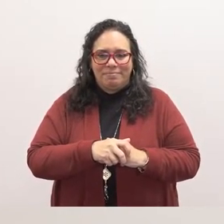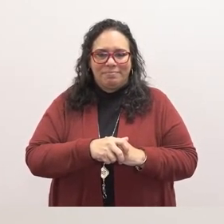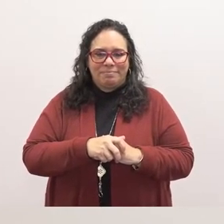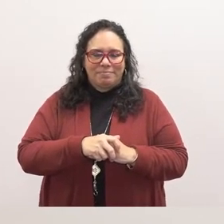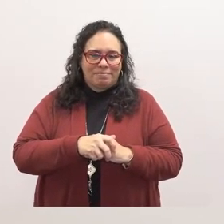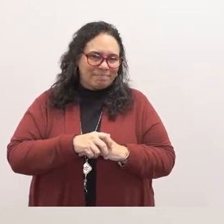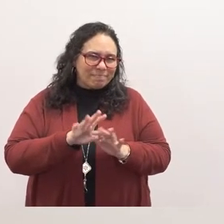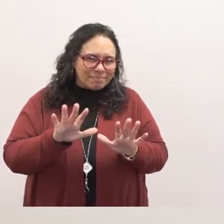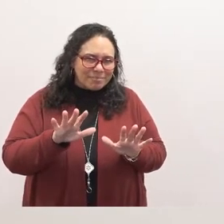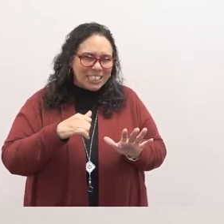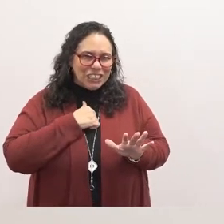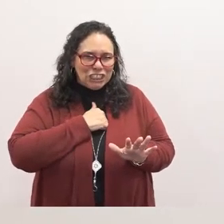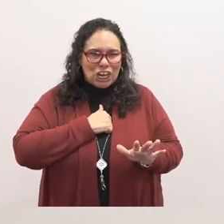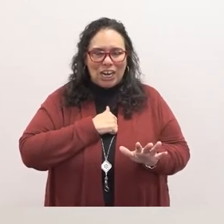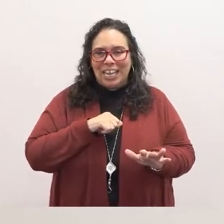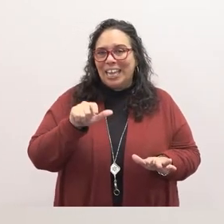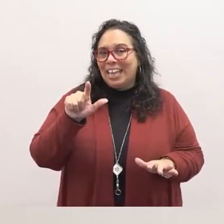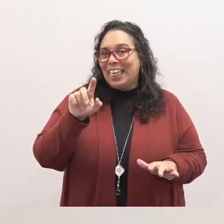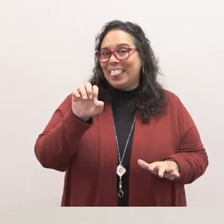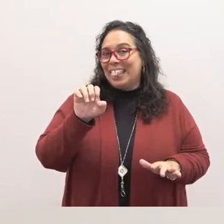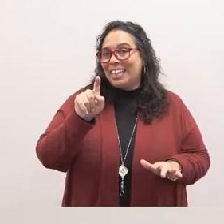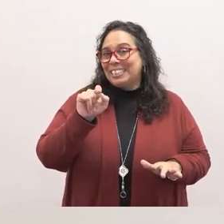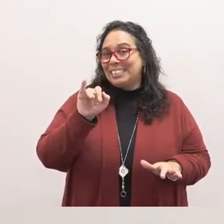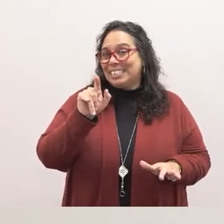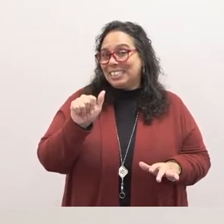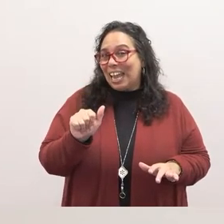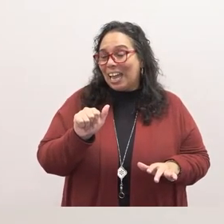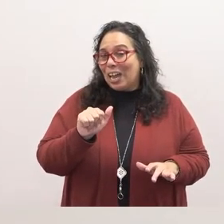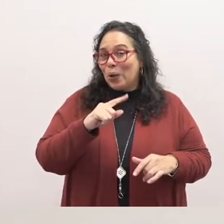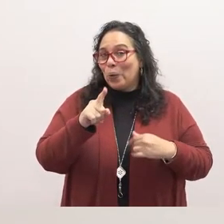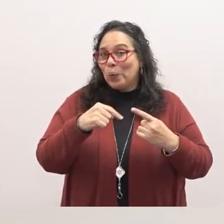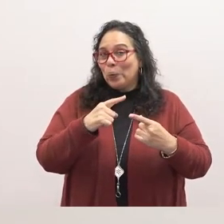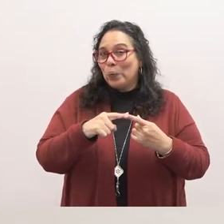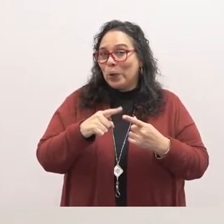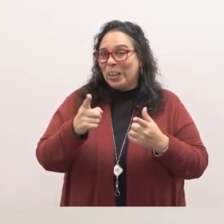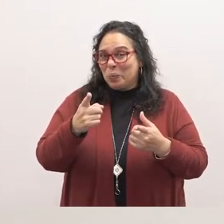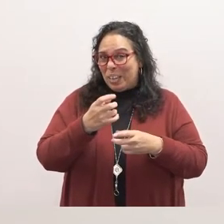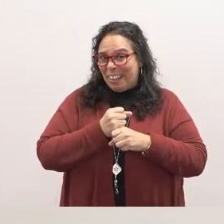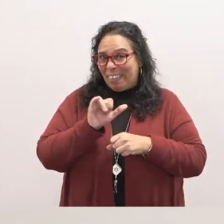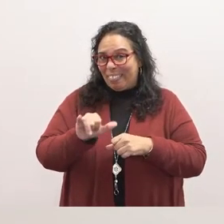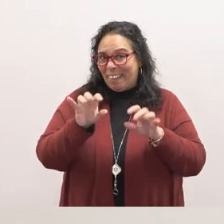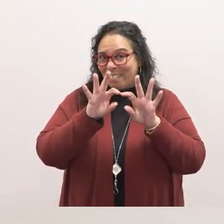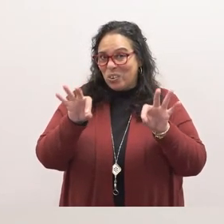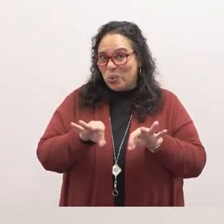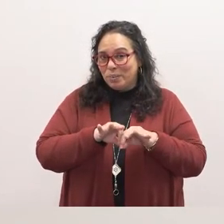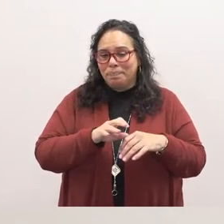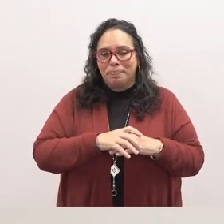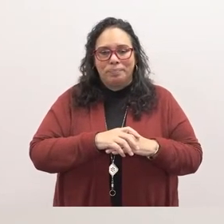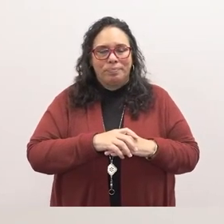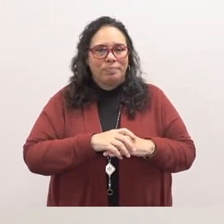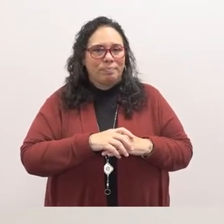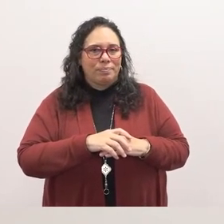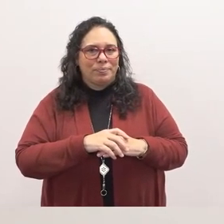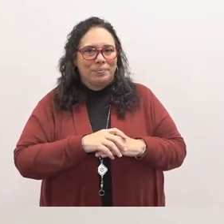Sorry, Leticia, when does that come in, the Form 700? Okay, thank you.